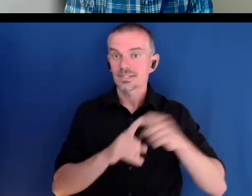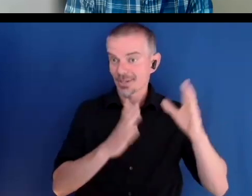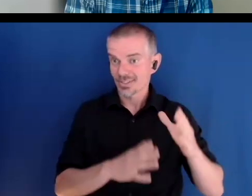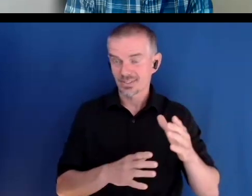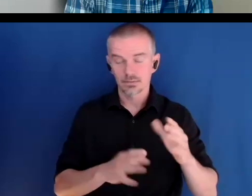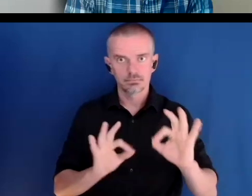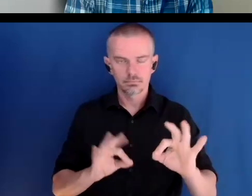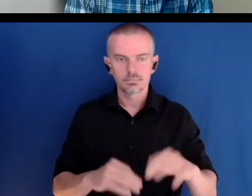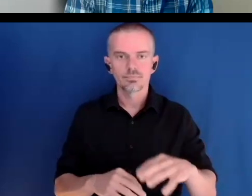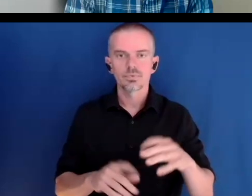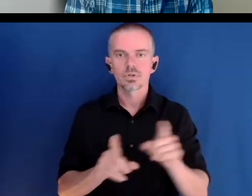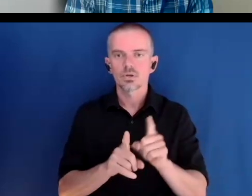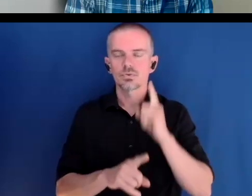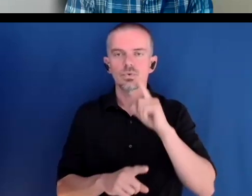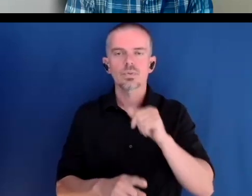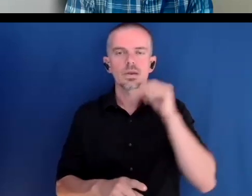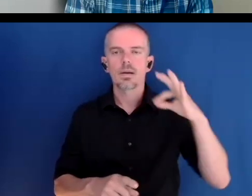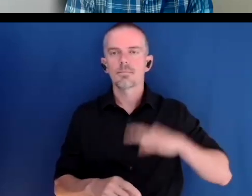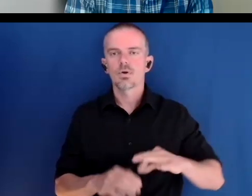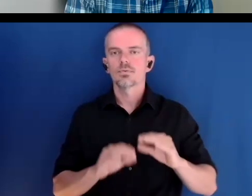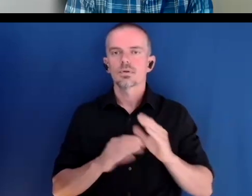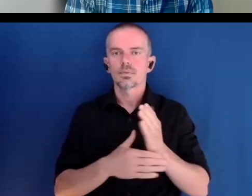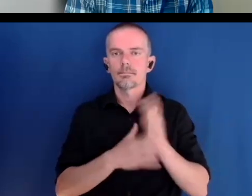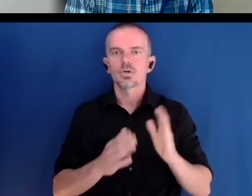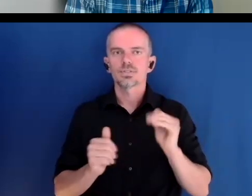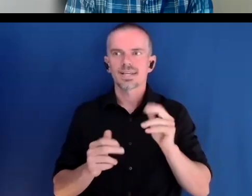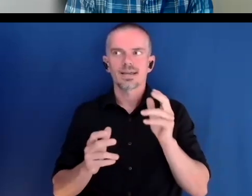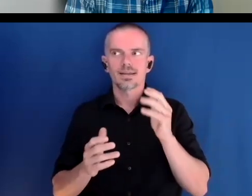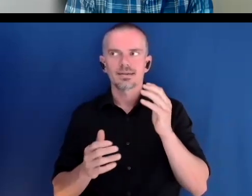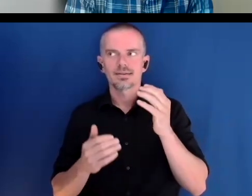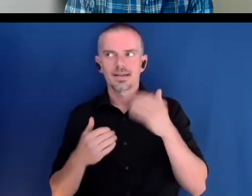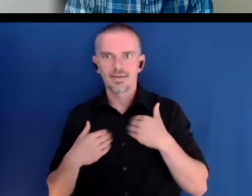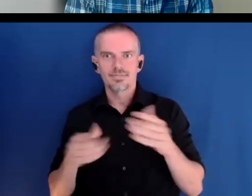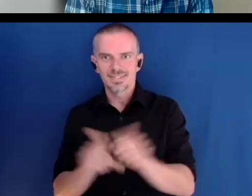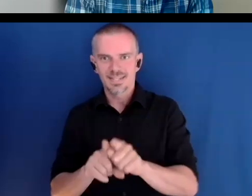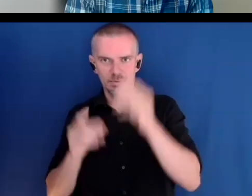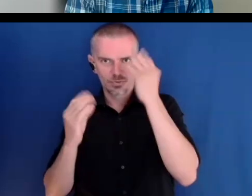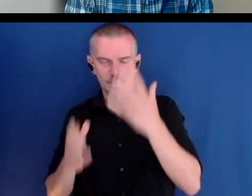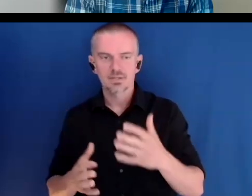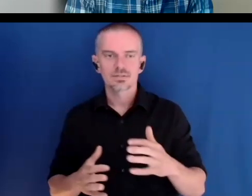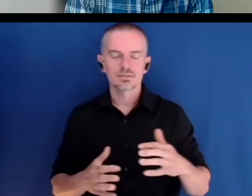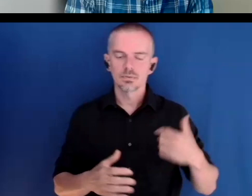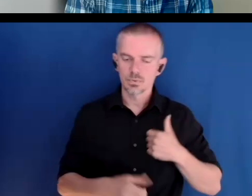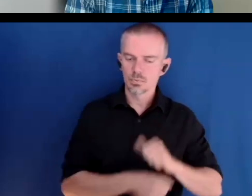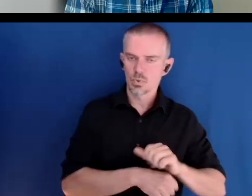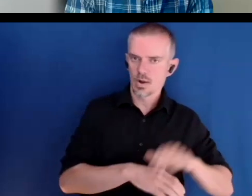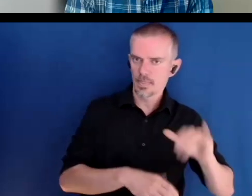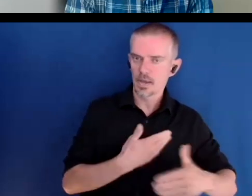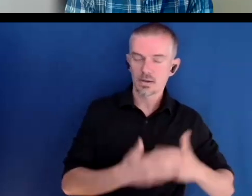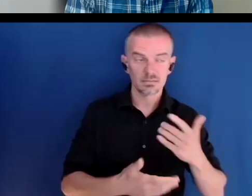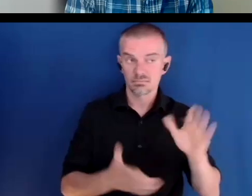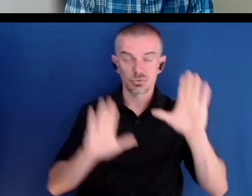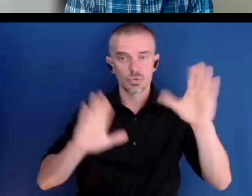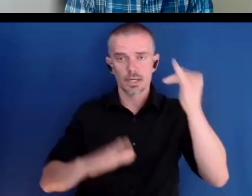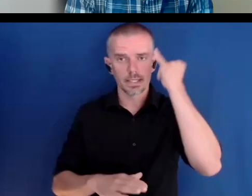as nonprofit partners hearing the same information. So it's something that I know we've got in the works, and I think it's a great idea.